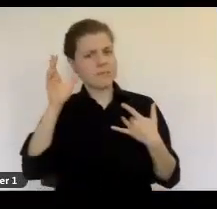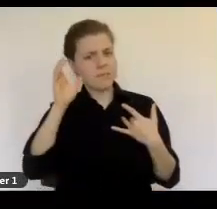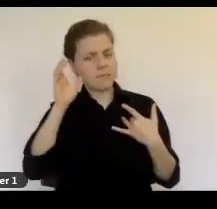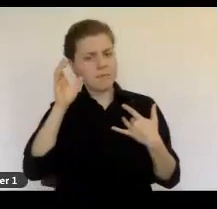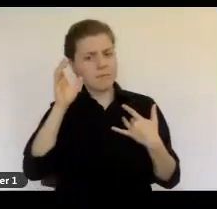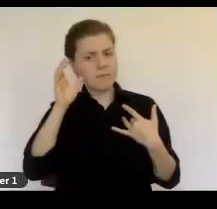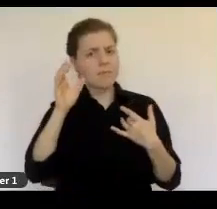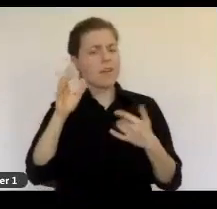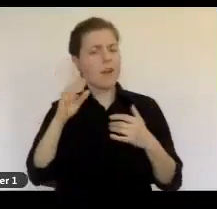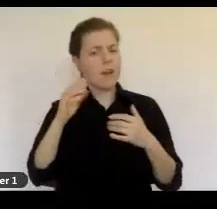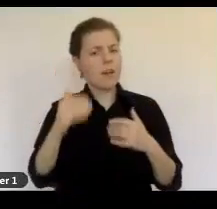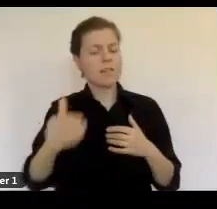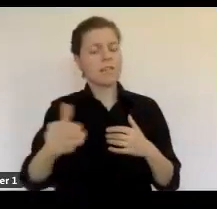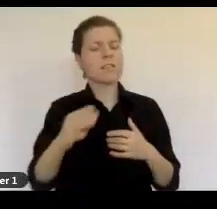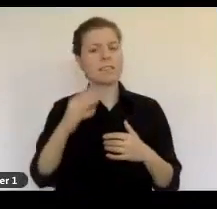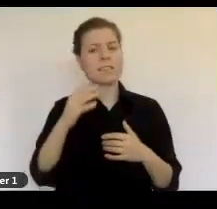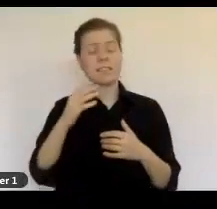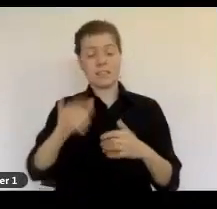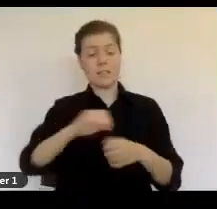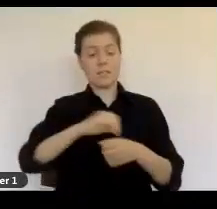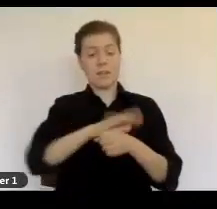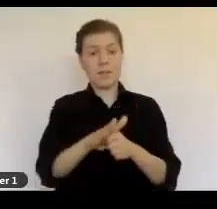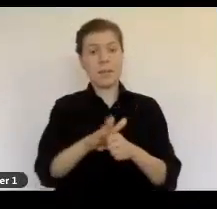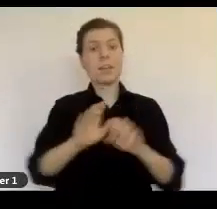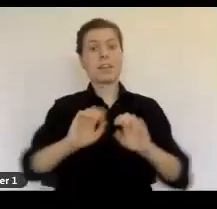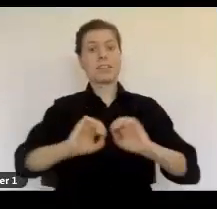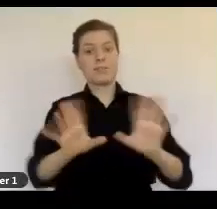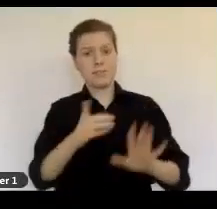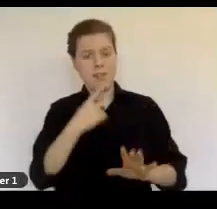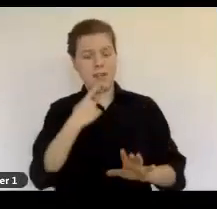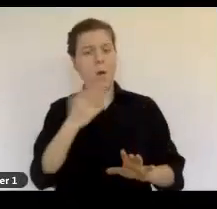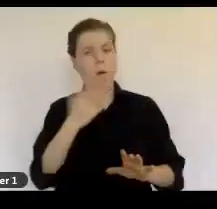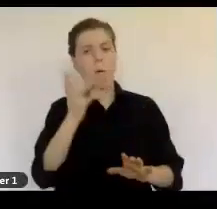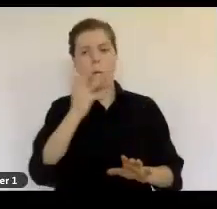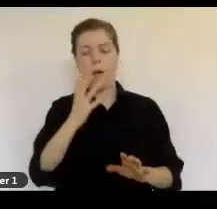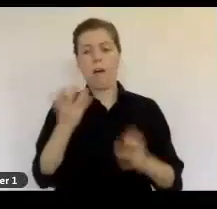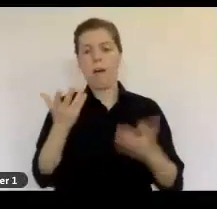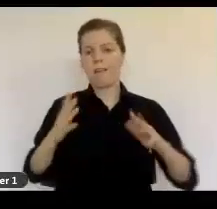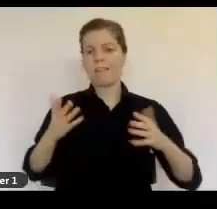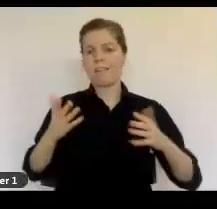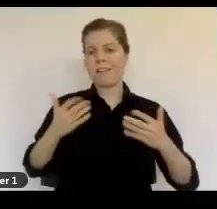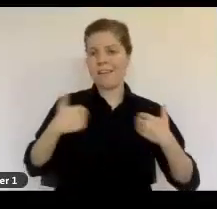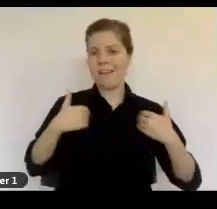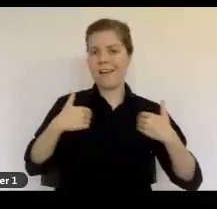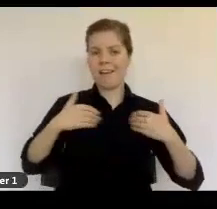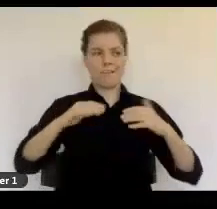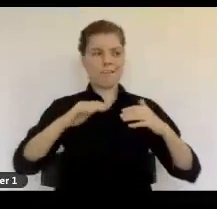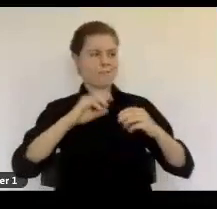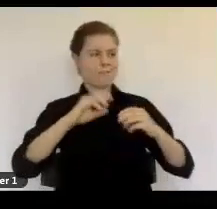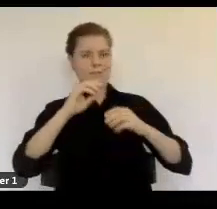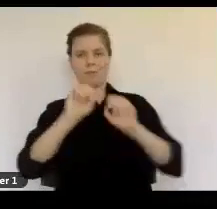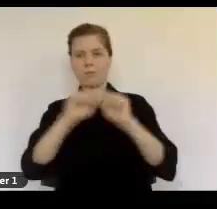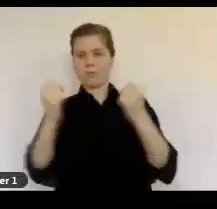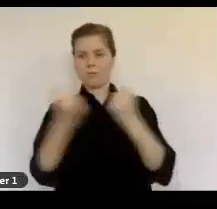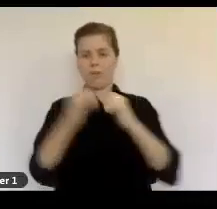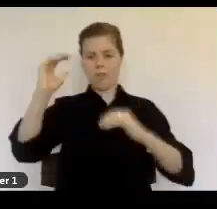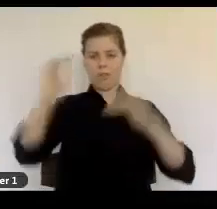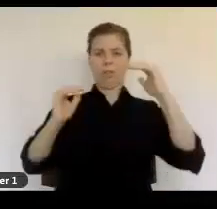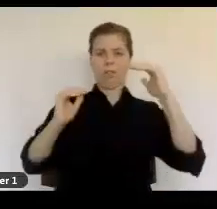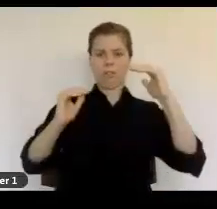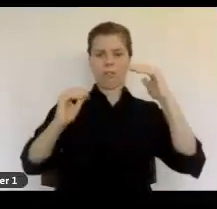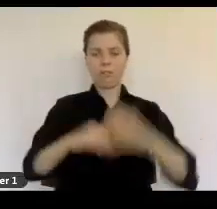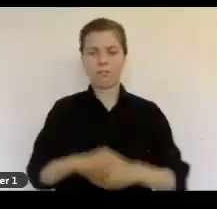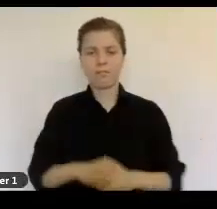violence. This pandemic reveals, and we hear this quite often in the media, and it amplifies the inequities that were already